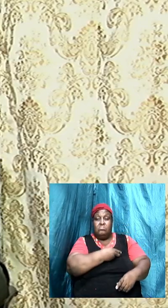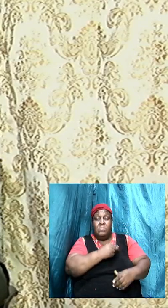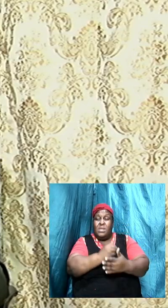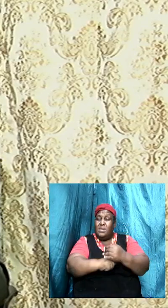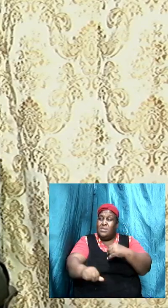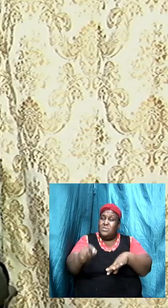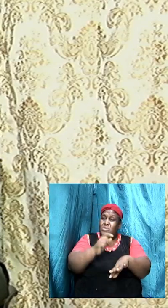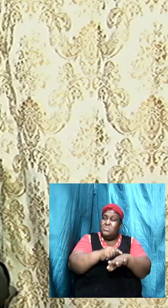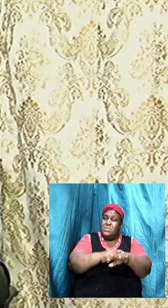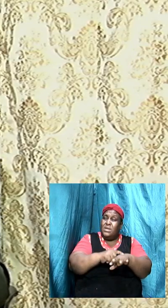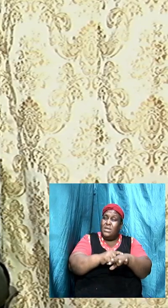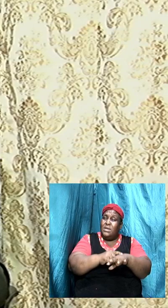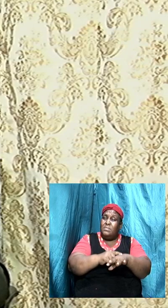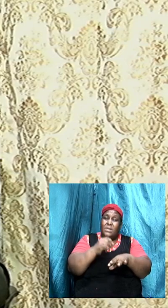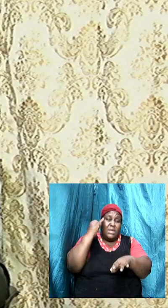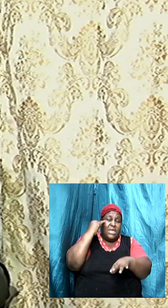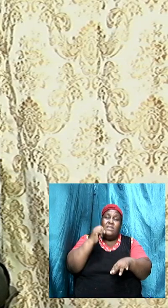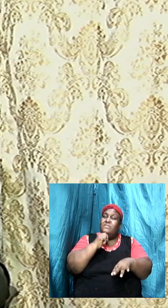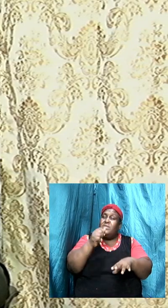don't ask questions.